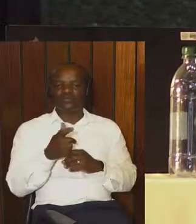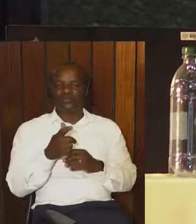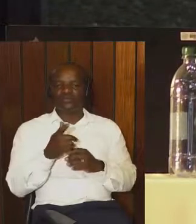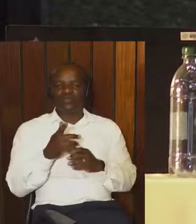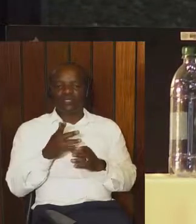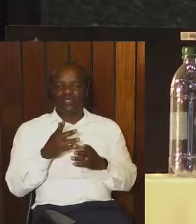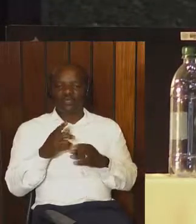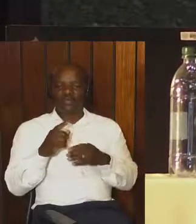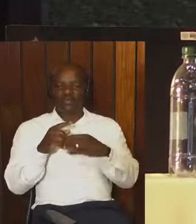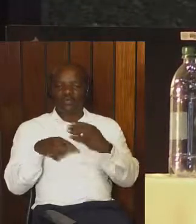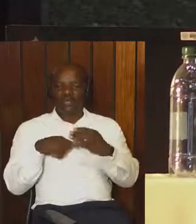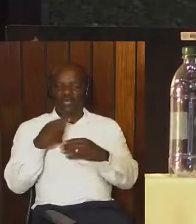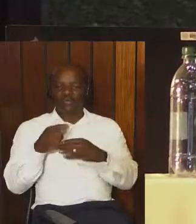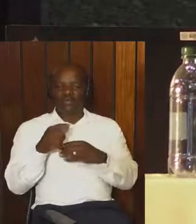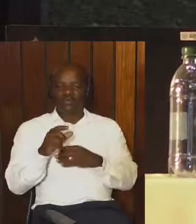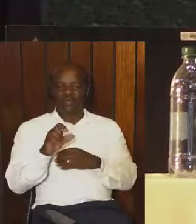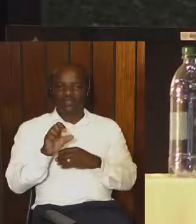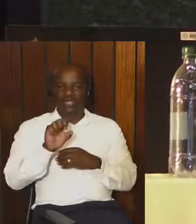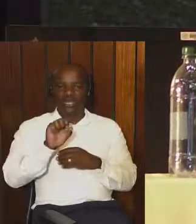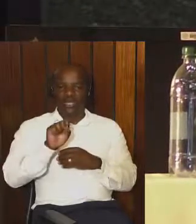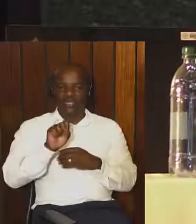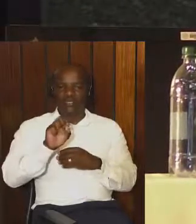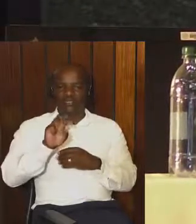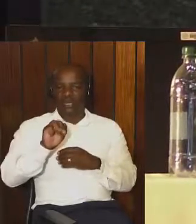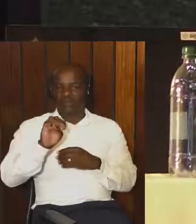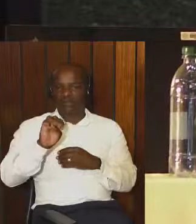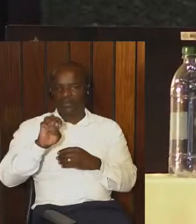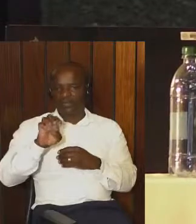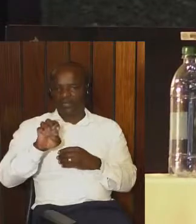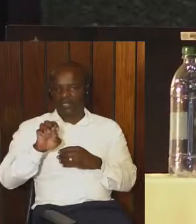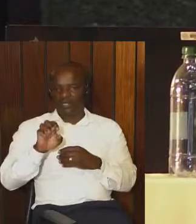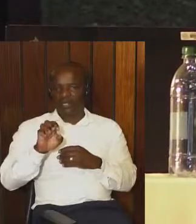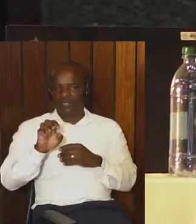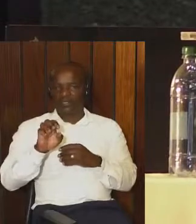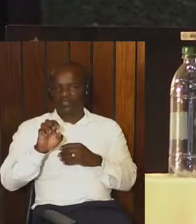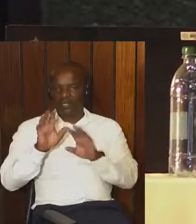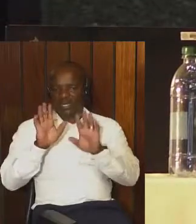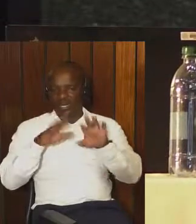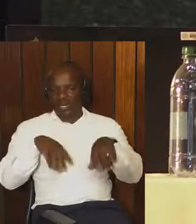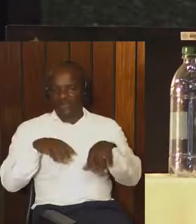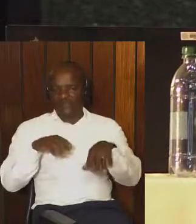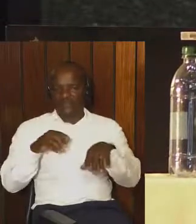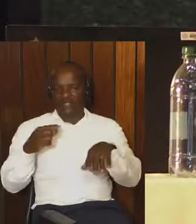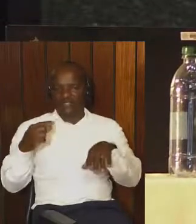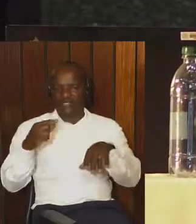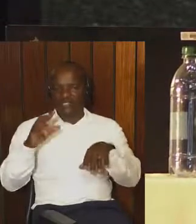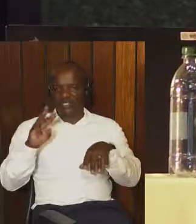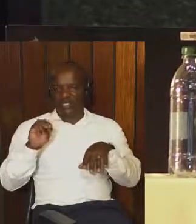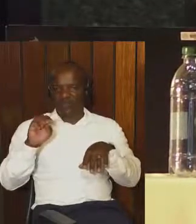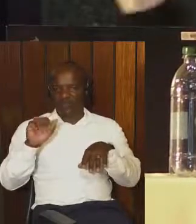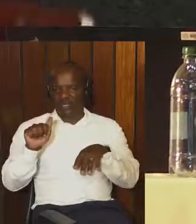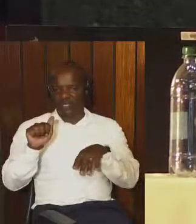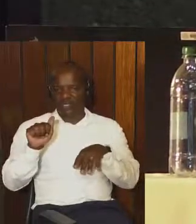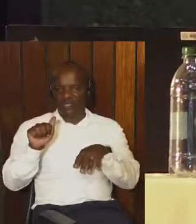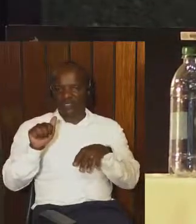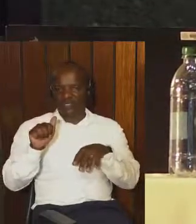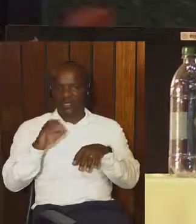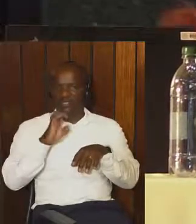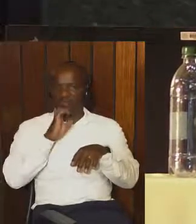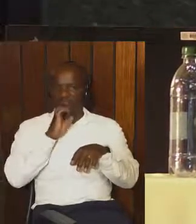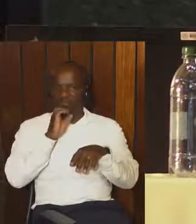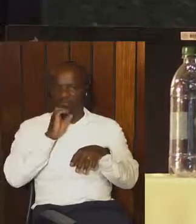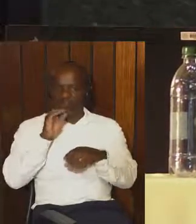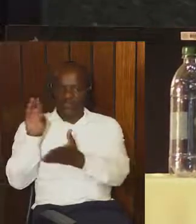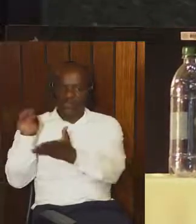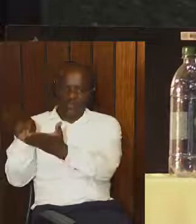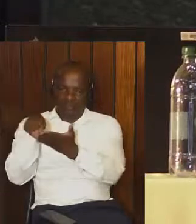about leaving the SMMEs and going through GMA. GMA, basically, we're not saying that they are coming with the contractor into your area.